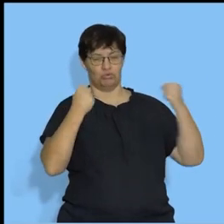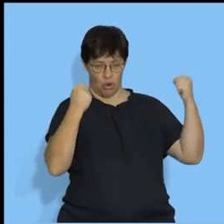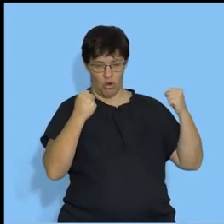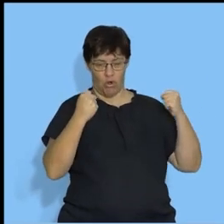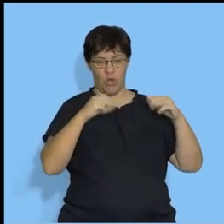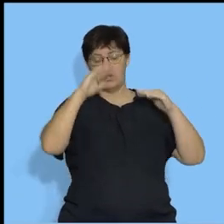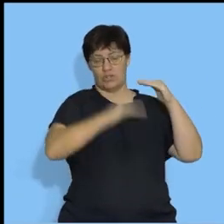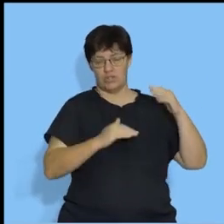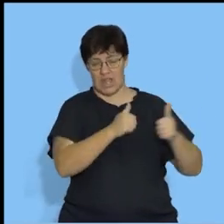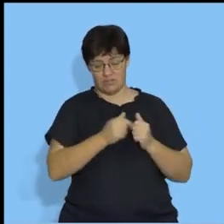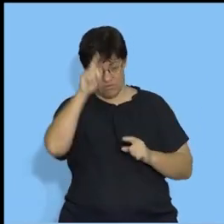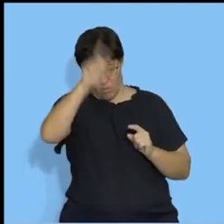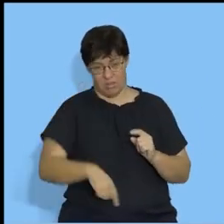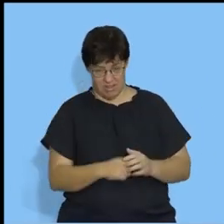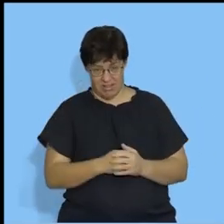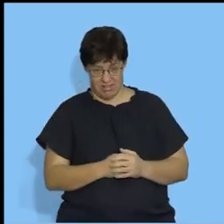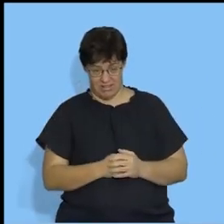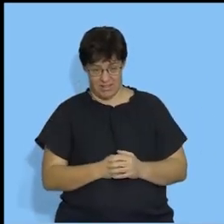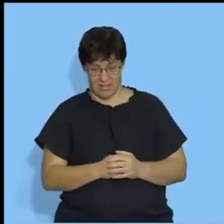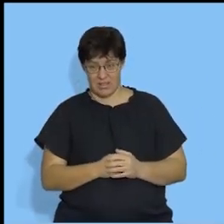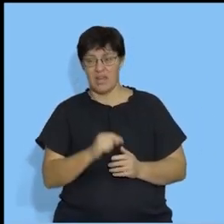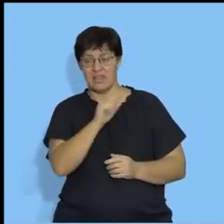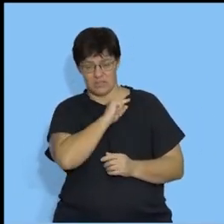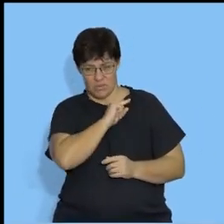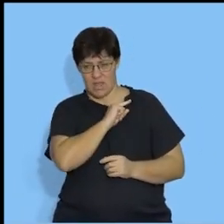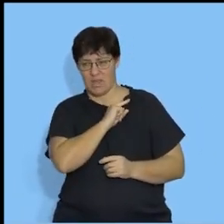all. As a result, we are able to come up with this